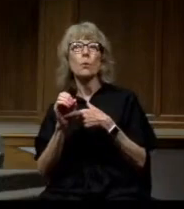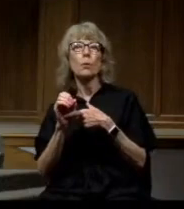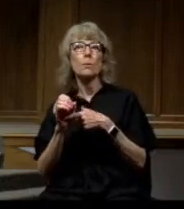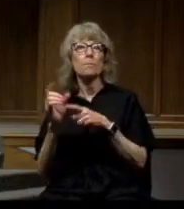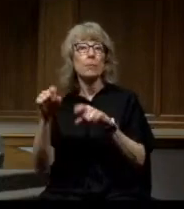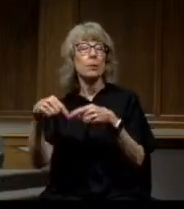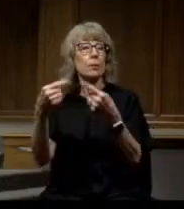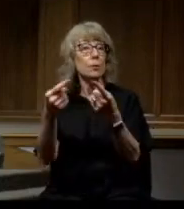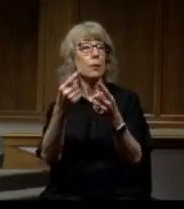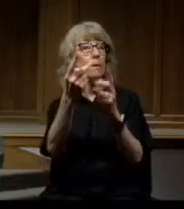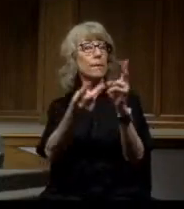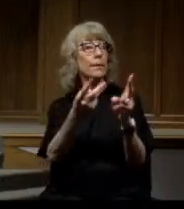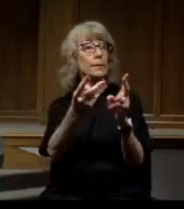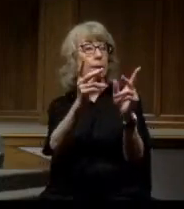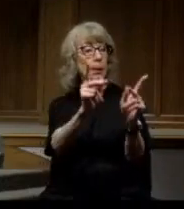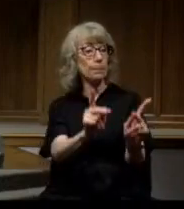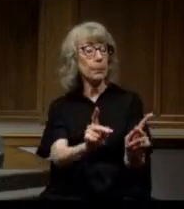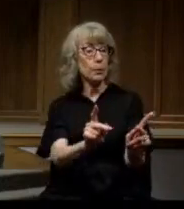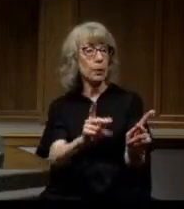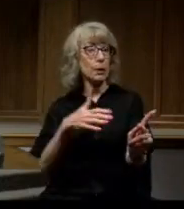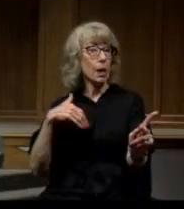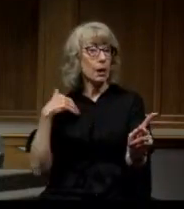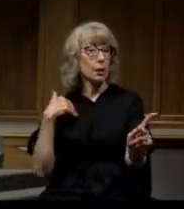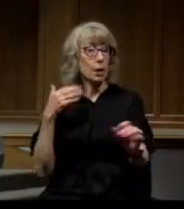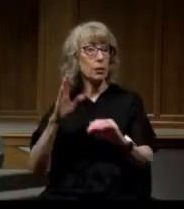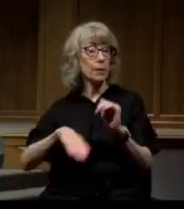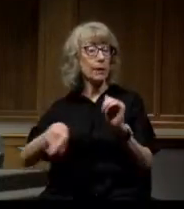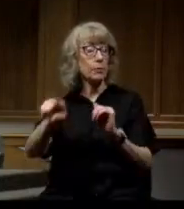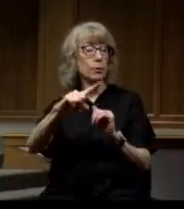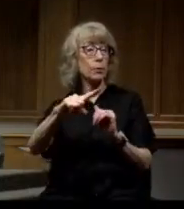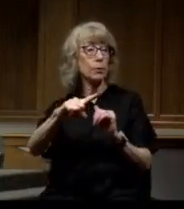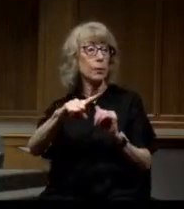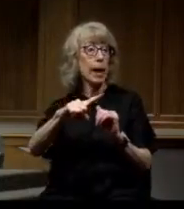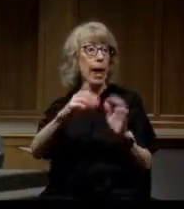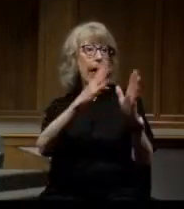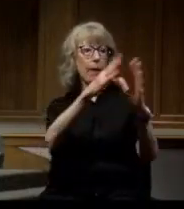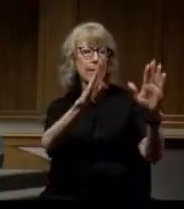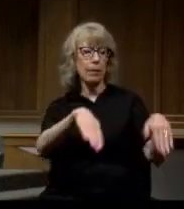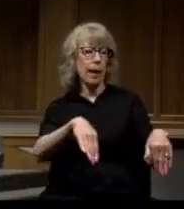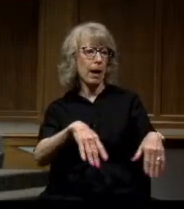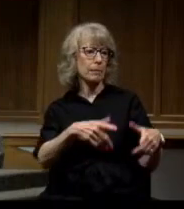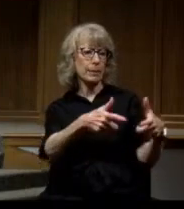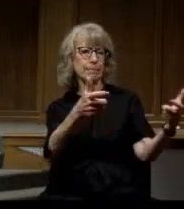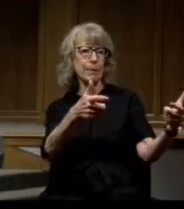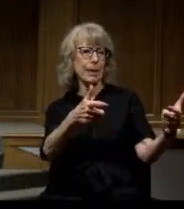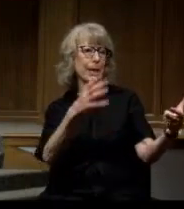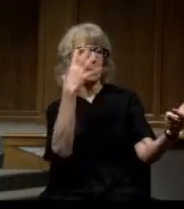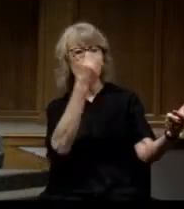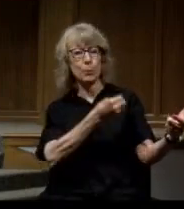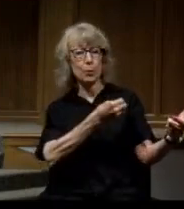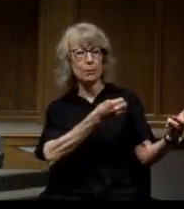it difficult to celebrate with her? Or men, do you find it difficult when people in your workplace come up under you and they do